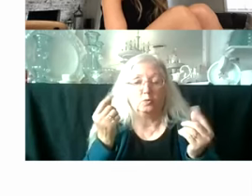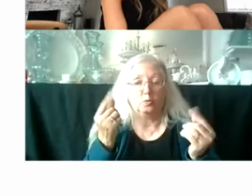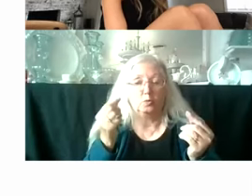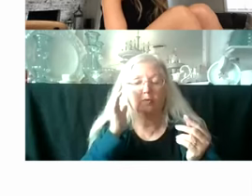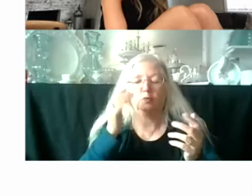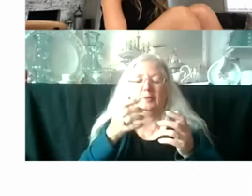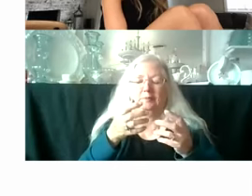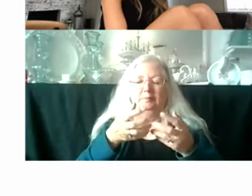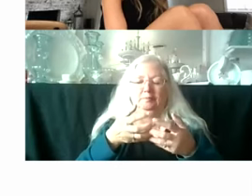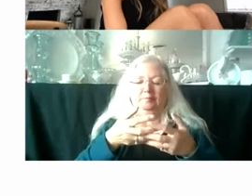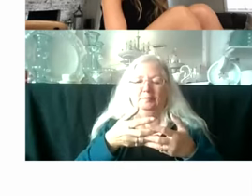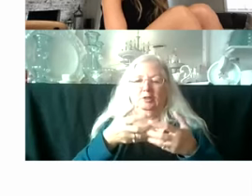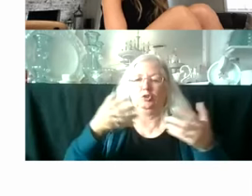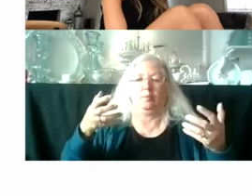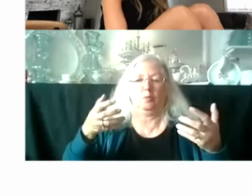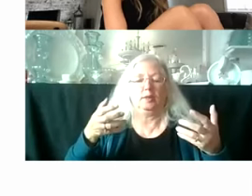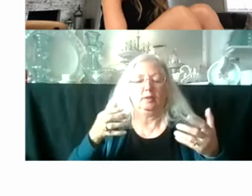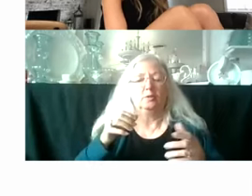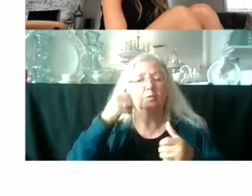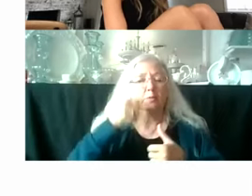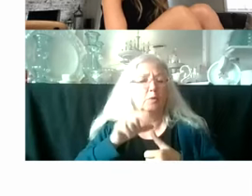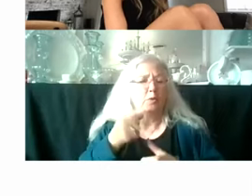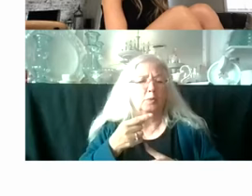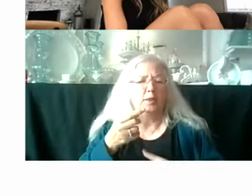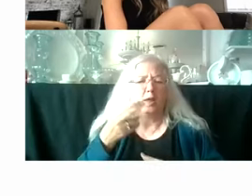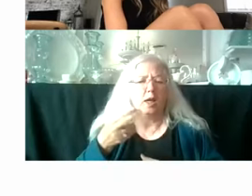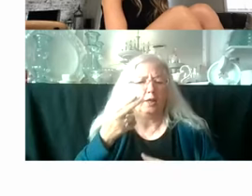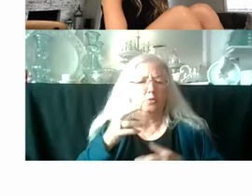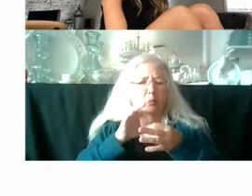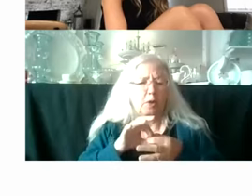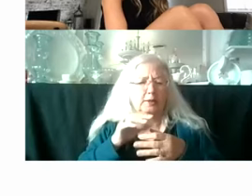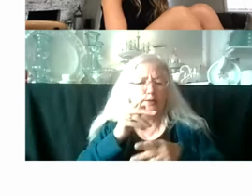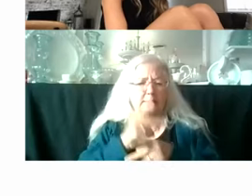two strands. Remember, it's only hydrogen bonds that are holding it together.